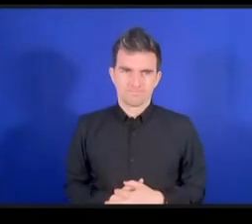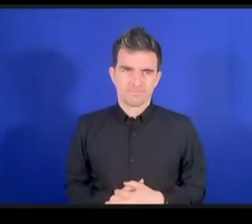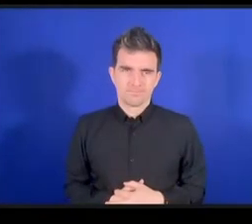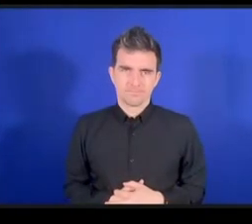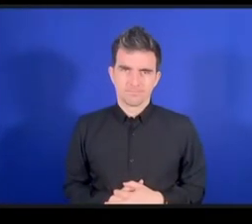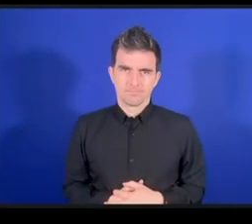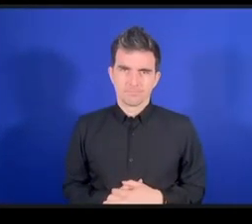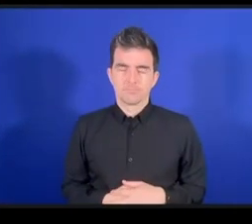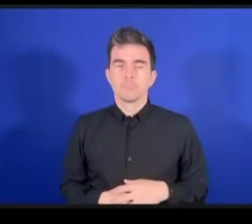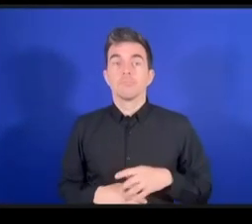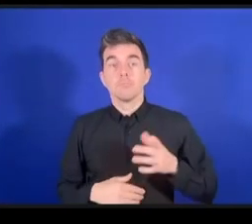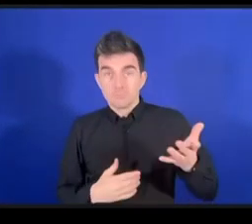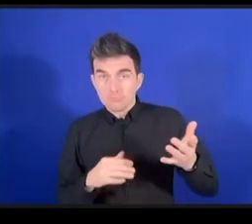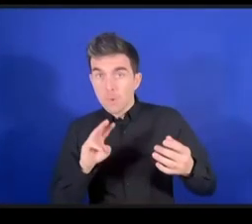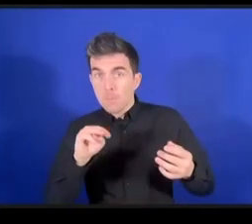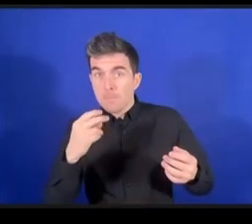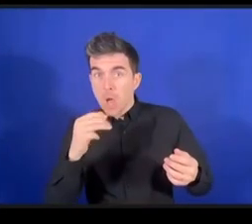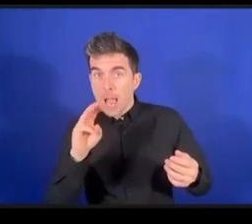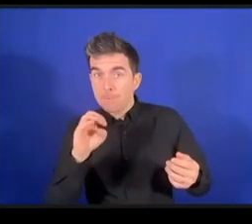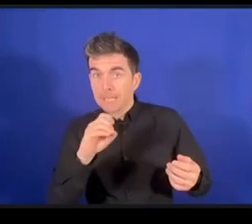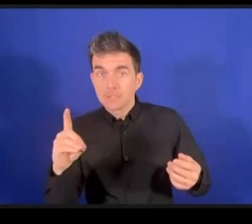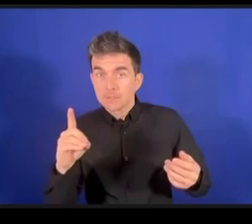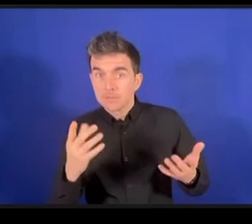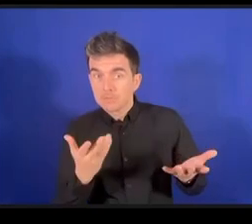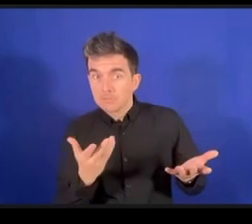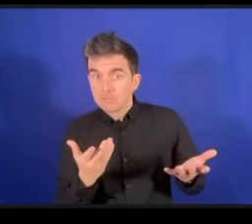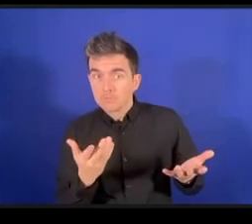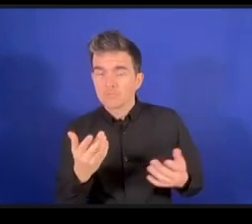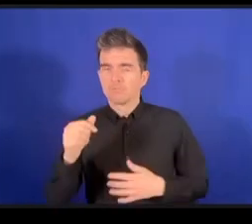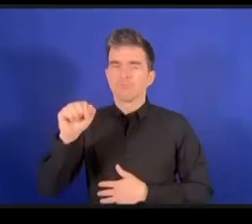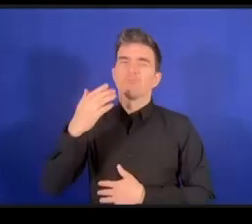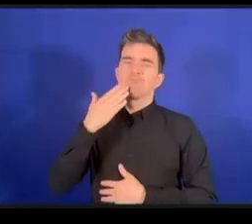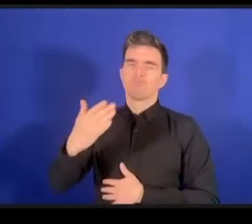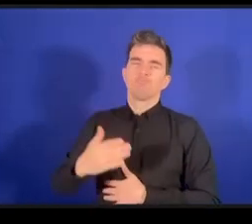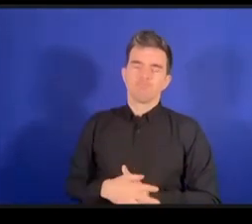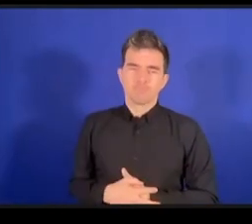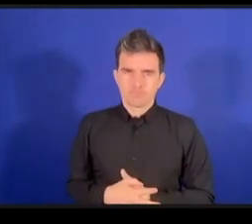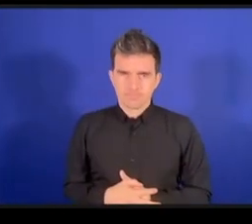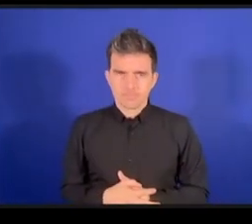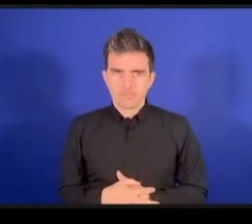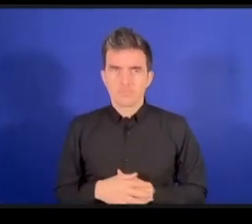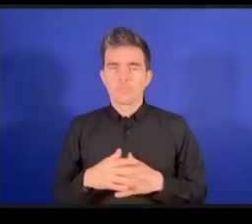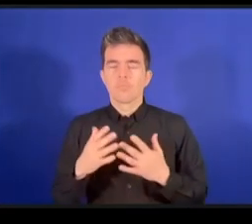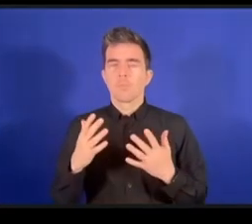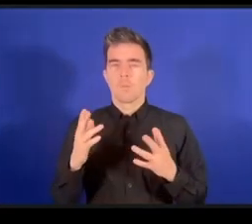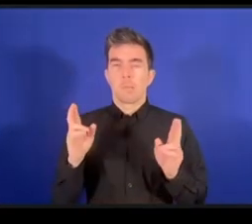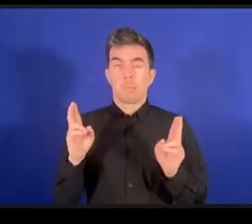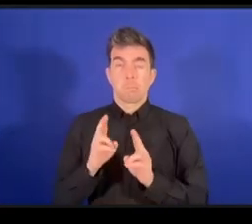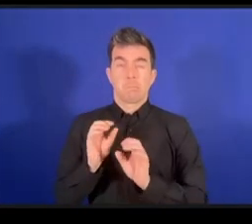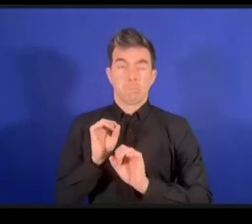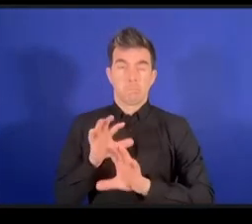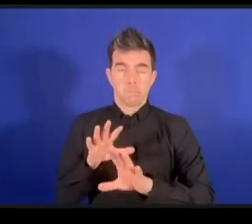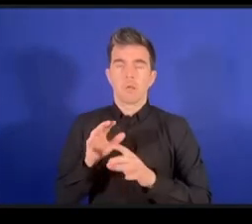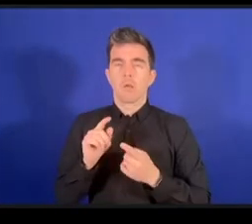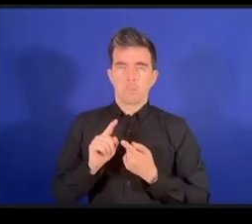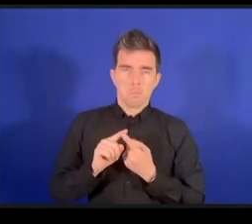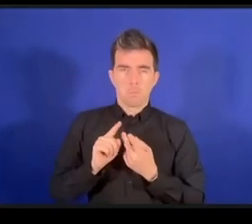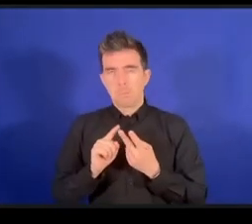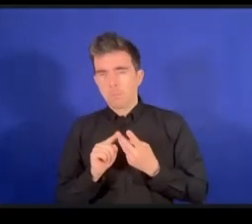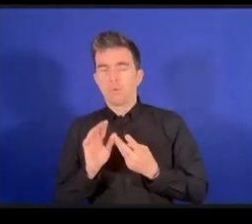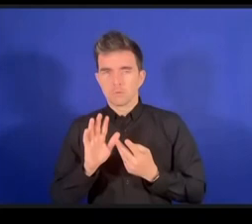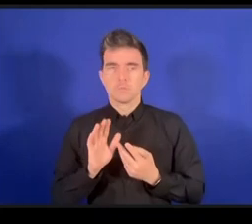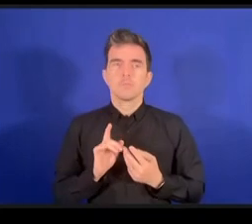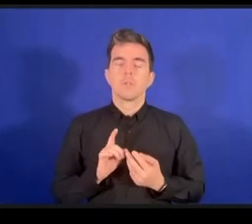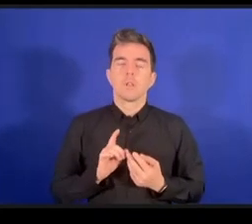Yes, thank you. Just quickly, a couple of points. One, there is a common misconception that